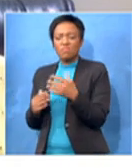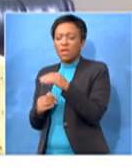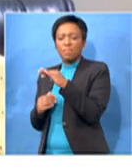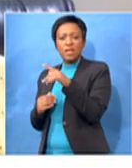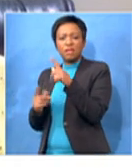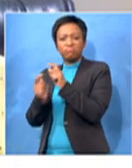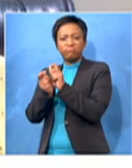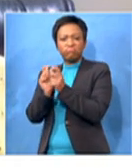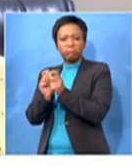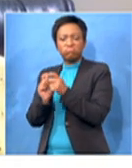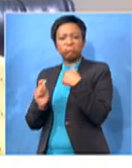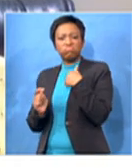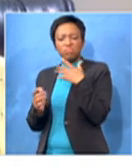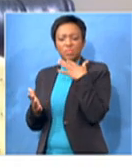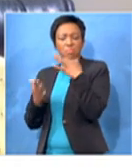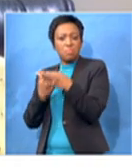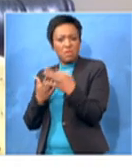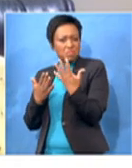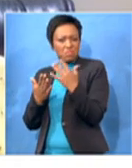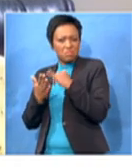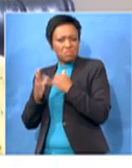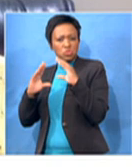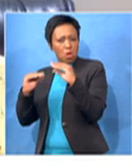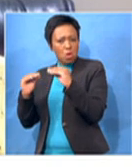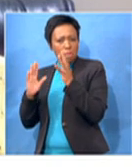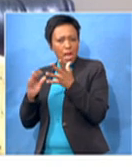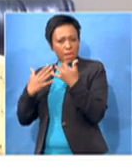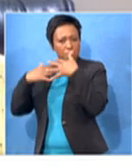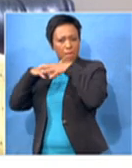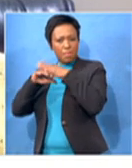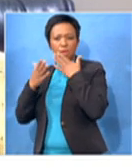going to be yet another talk shop and no implementation?